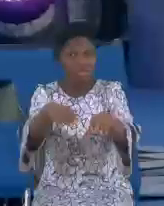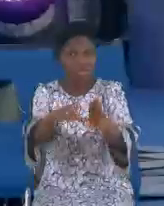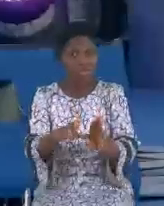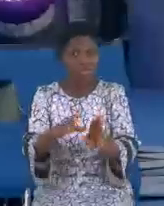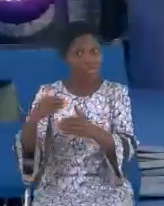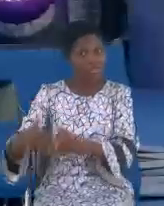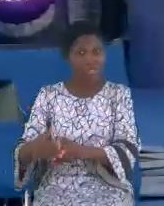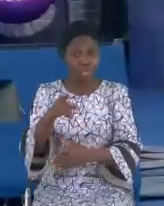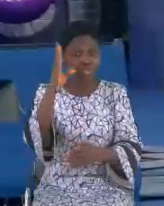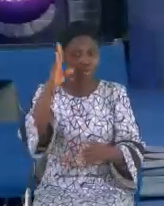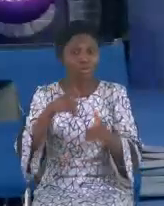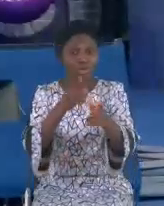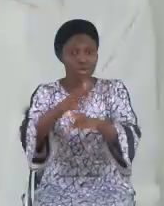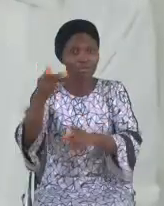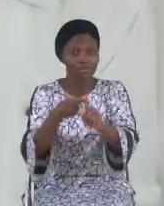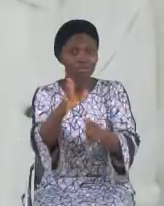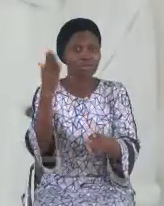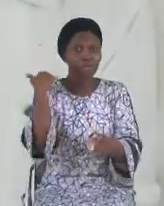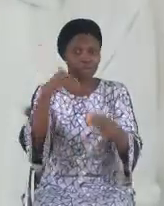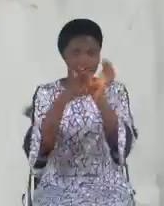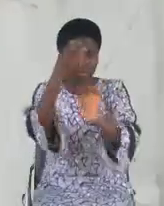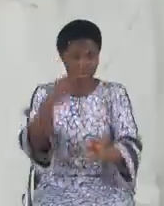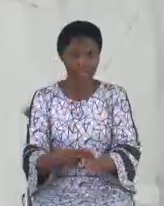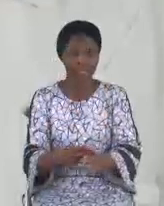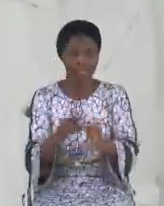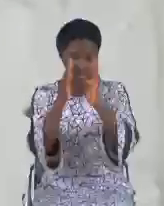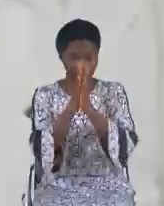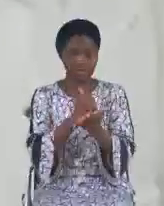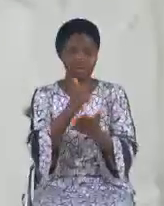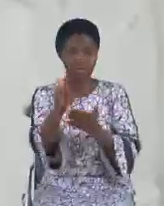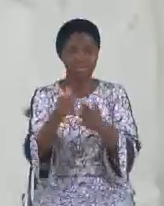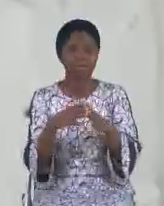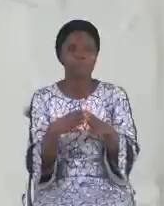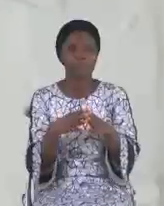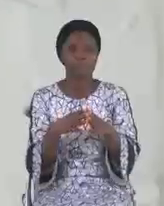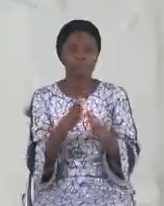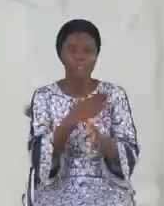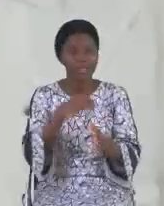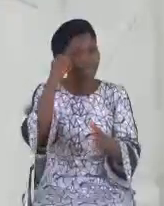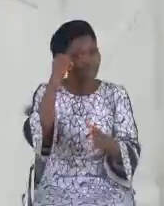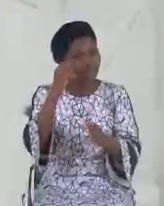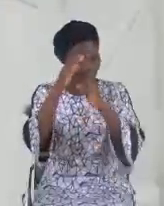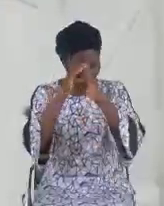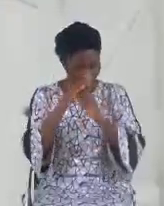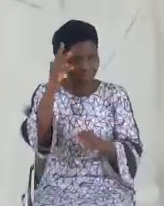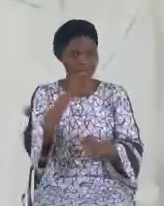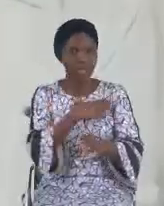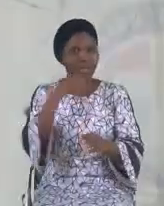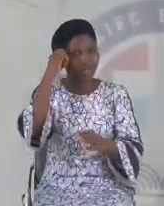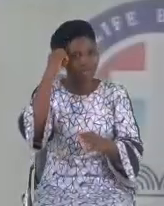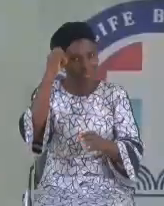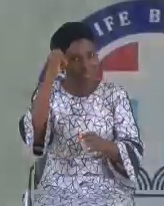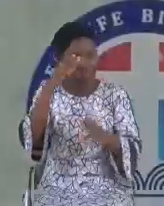from your past in Jesus' name. And he worshipped him. And he worshipped him. That's